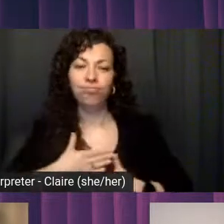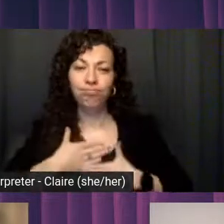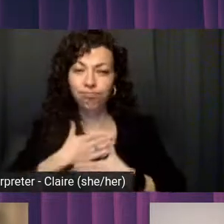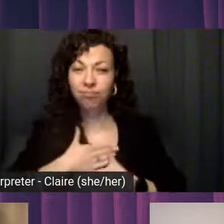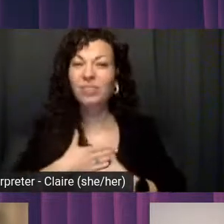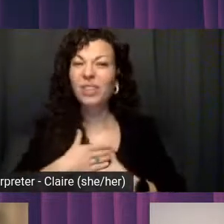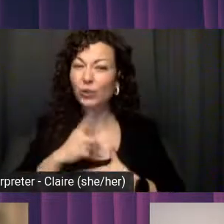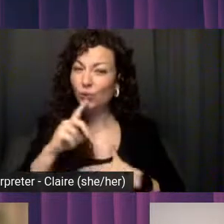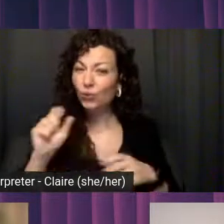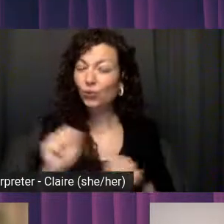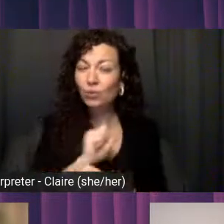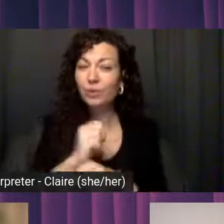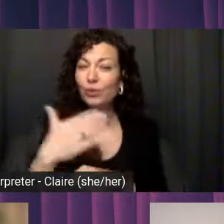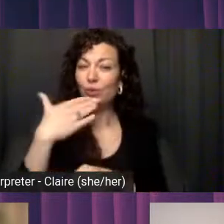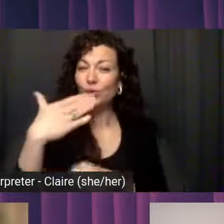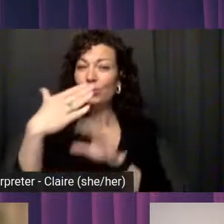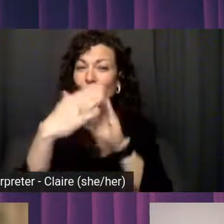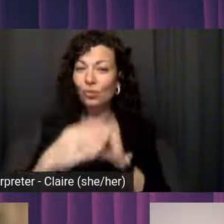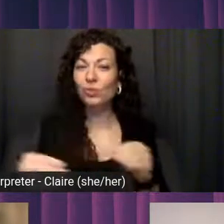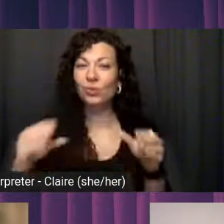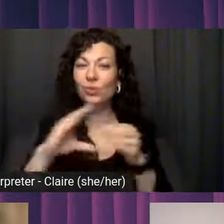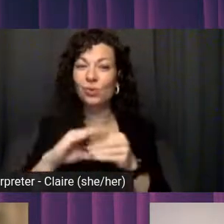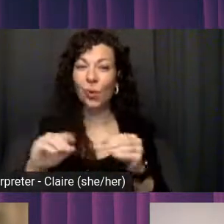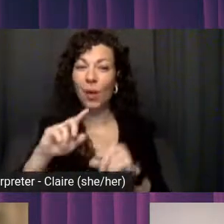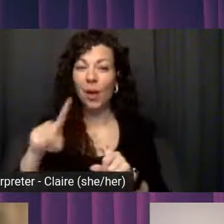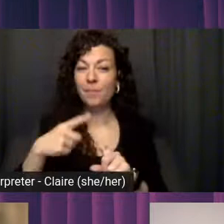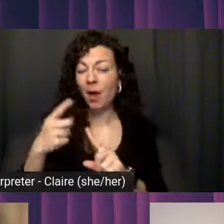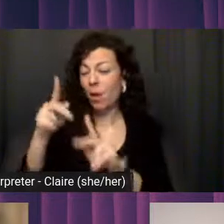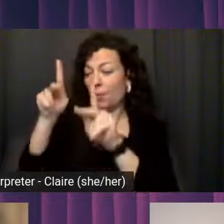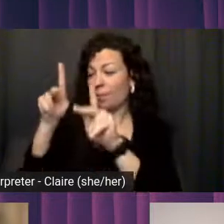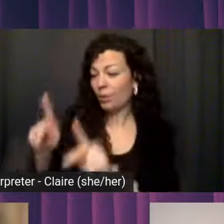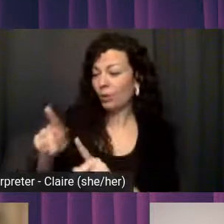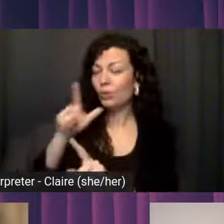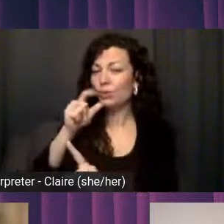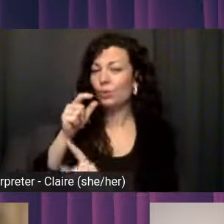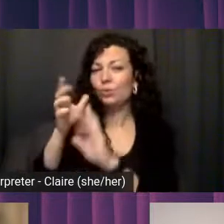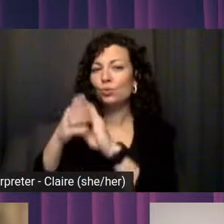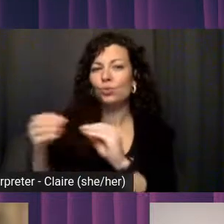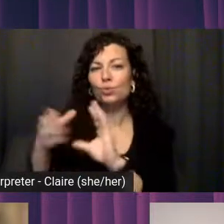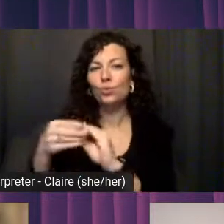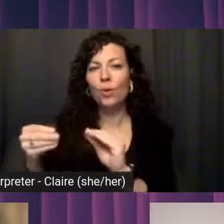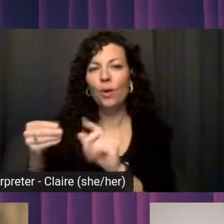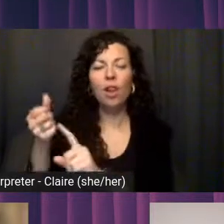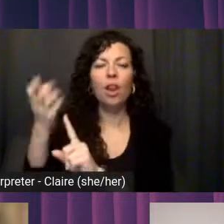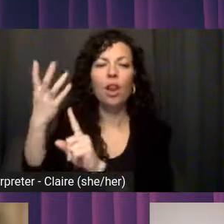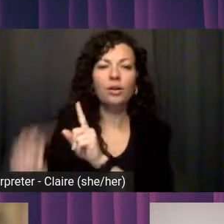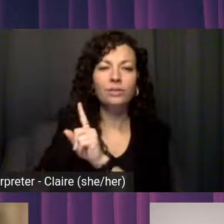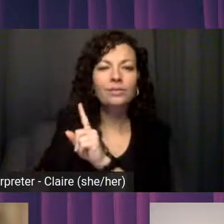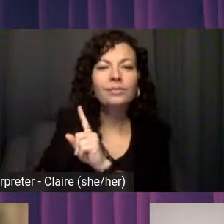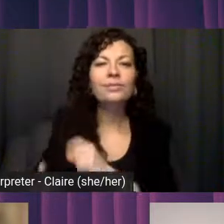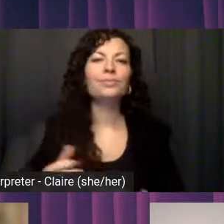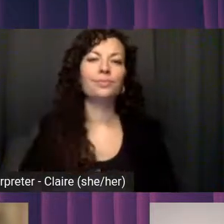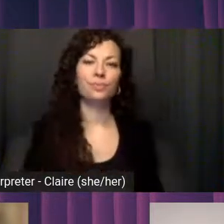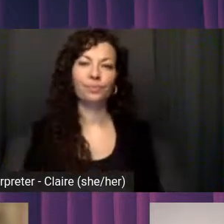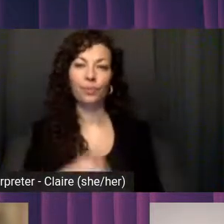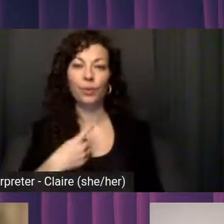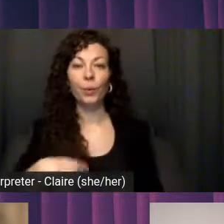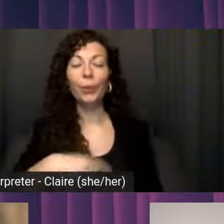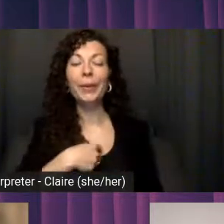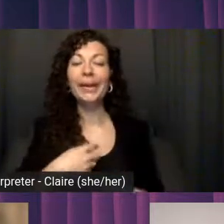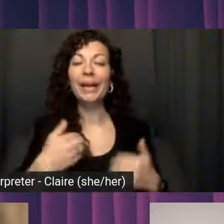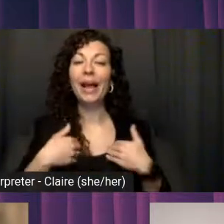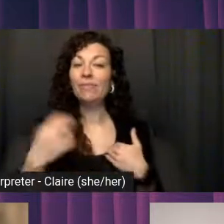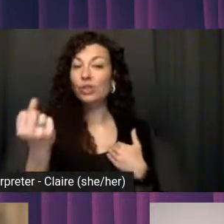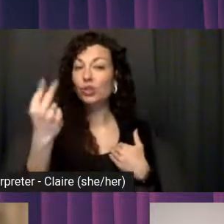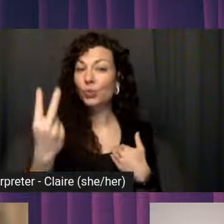one of 12 pieces that we have up in our digital storytelling series, and you can view the whole thing on